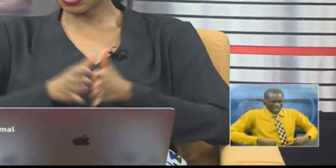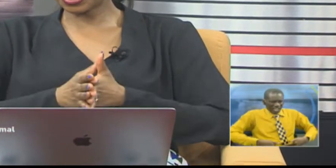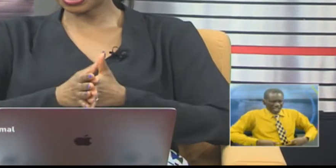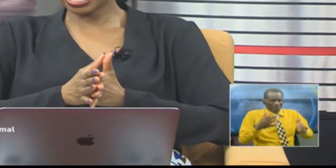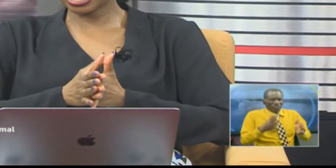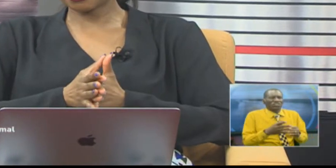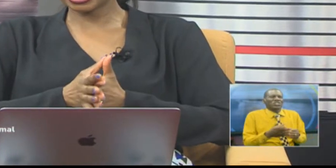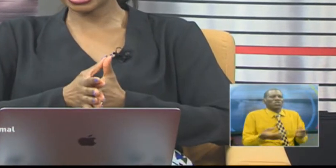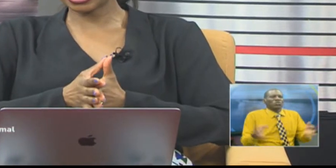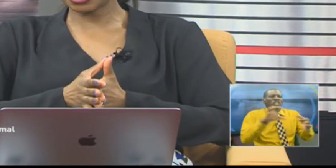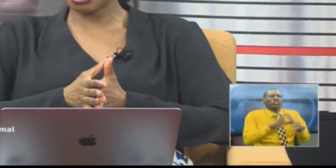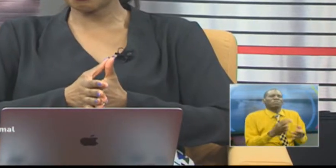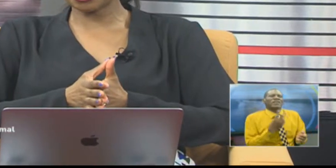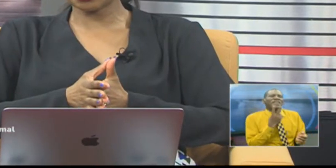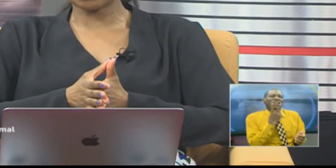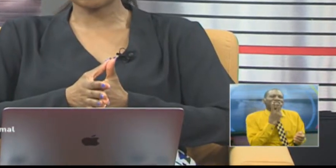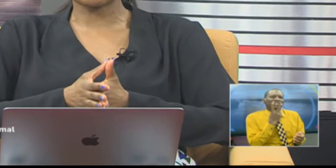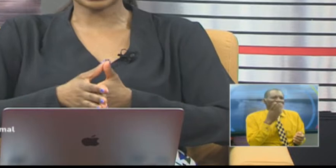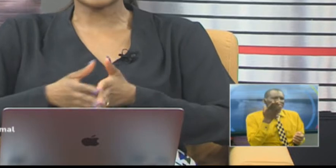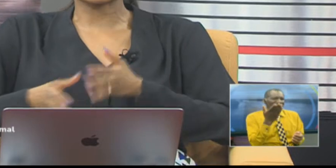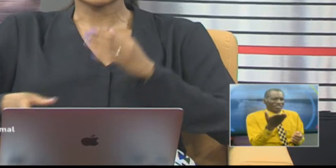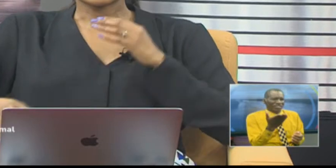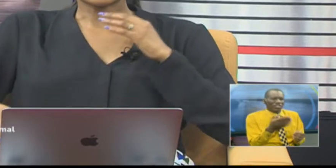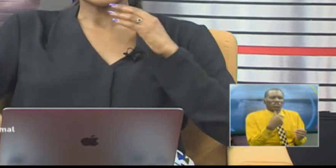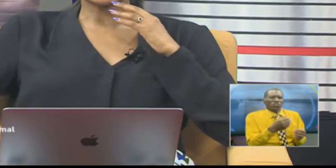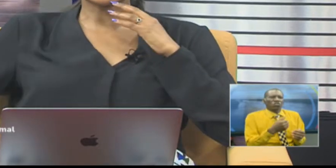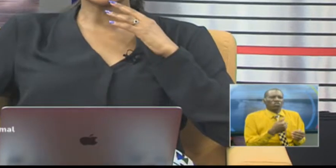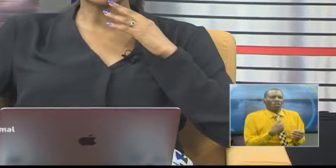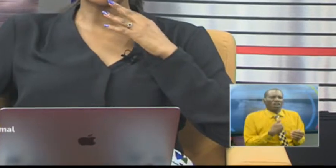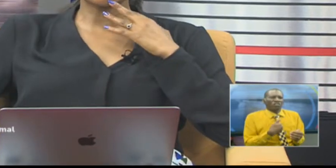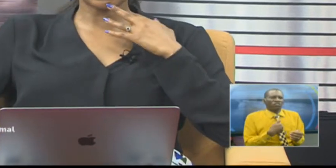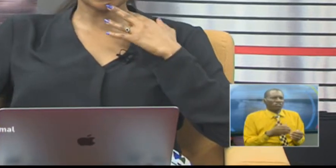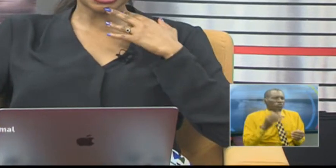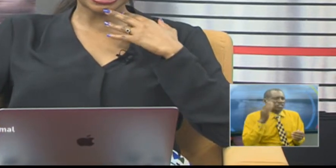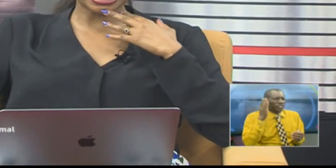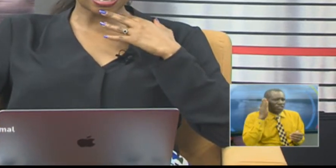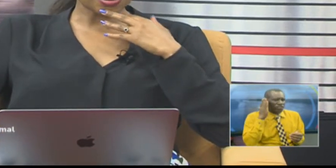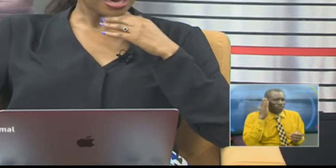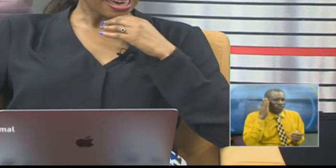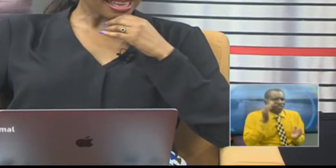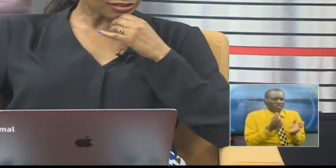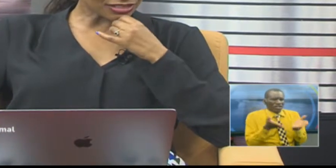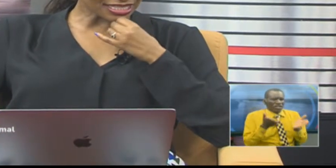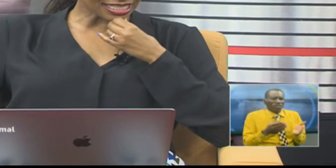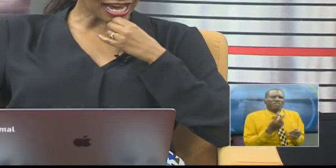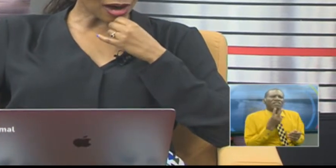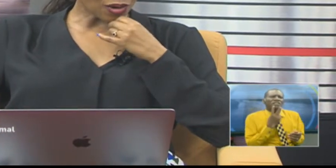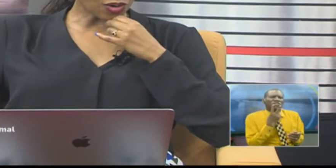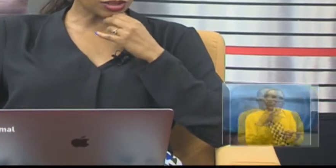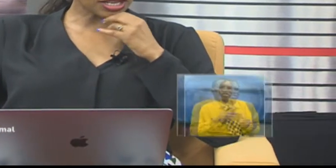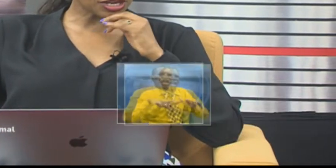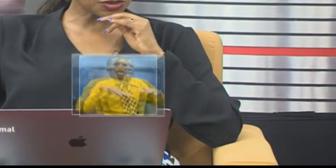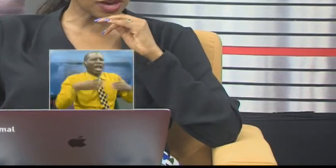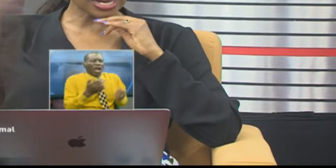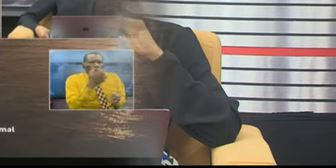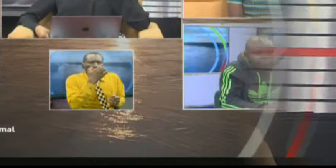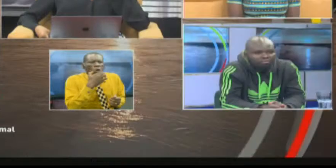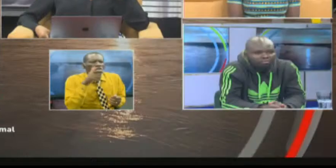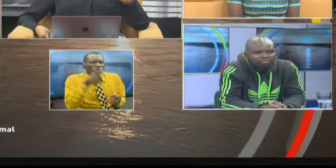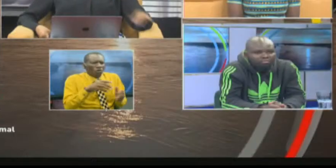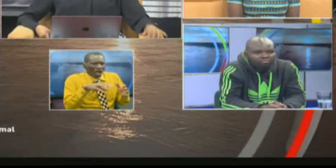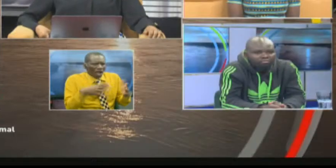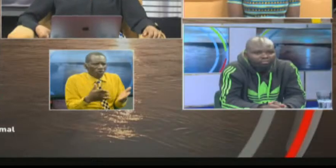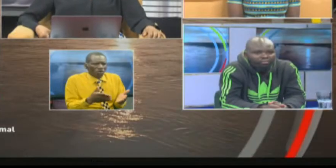are joined by Elvis Odhiambo, who has a hearing impairment. Now, Elvis, how old are you and are